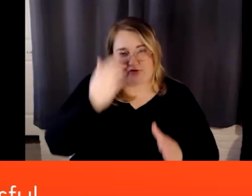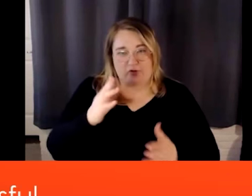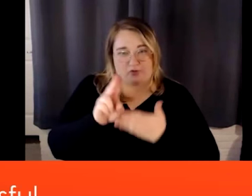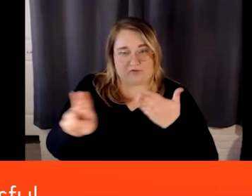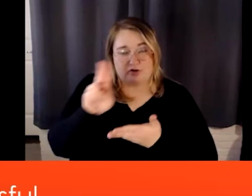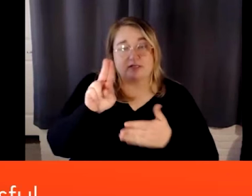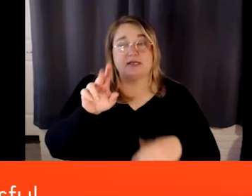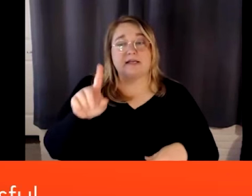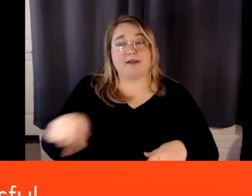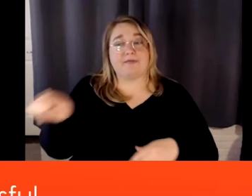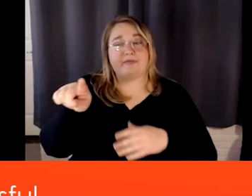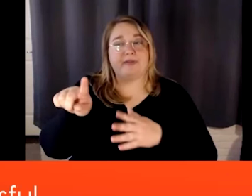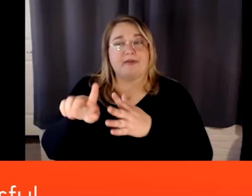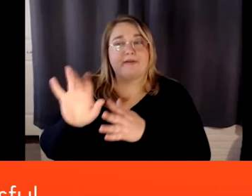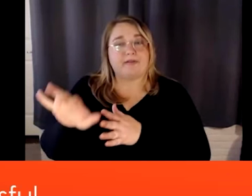this concept. There